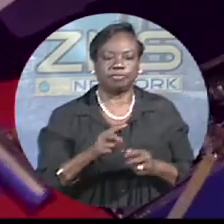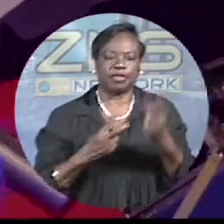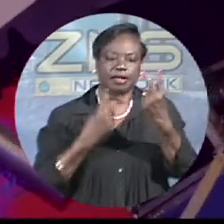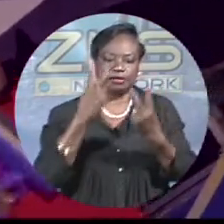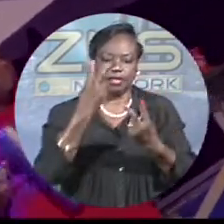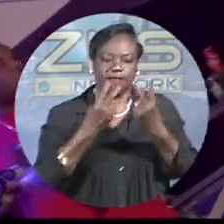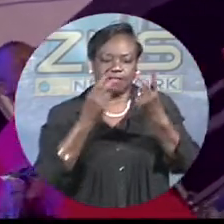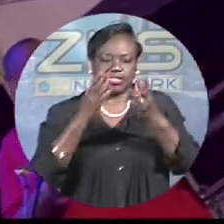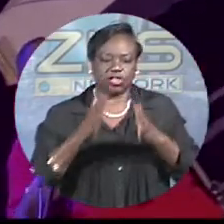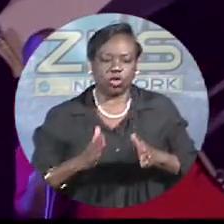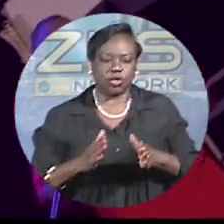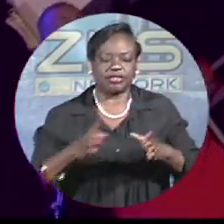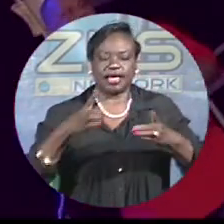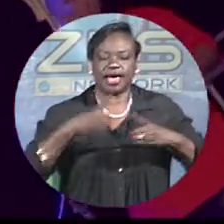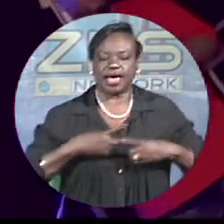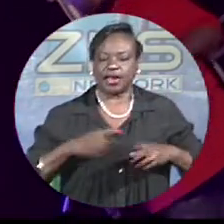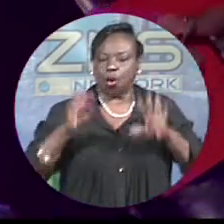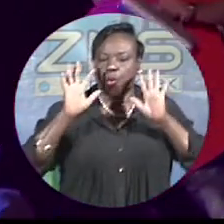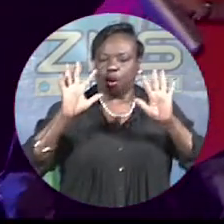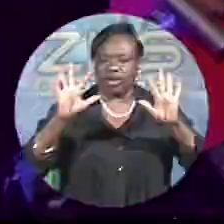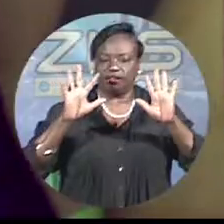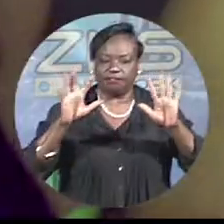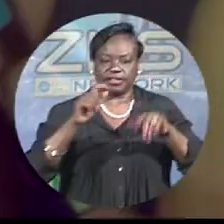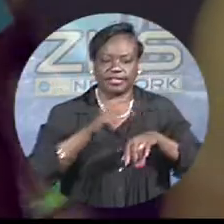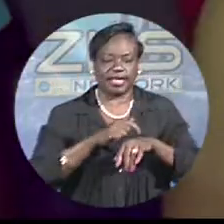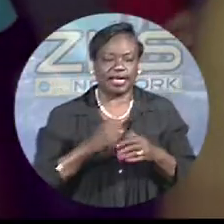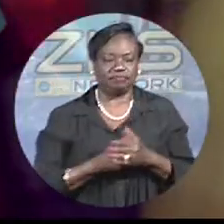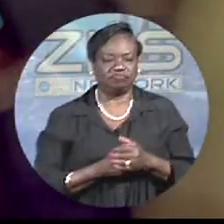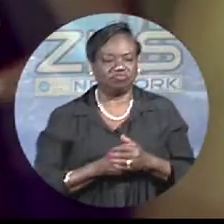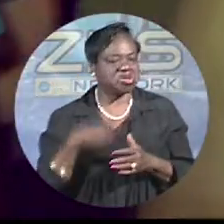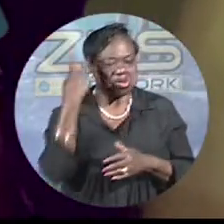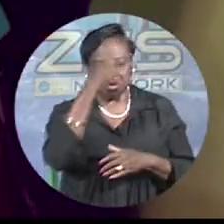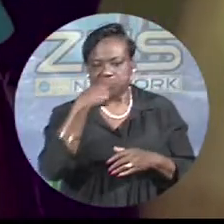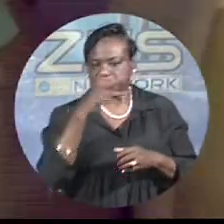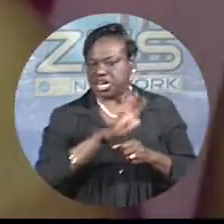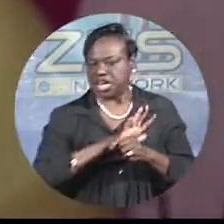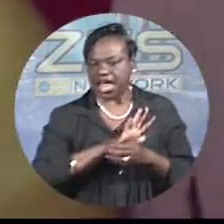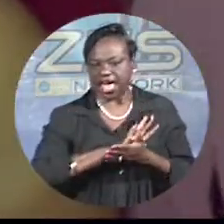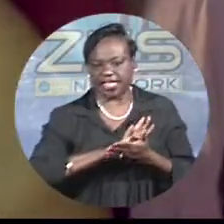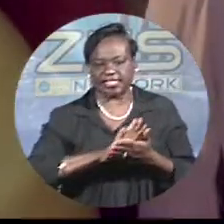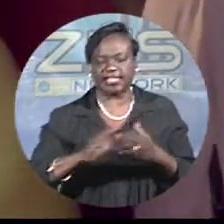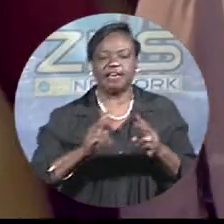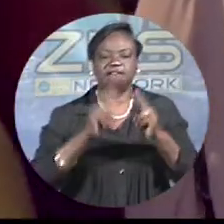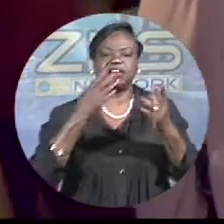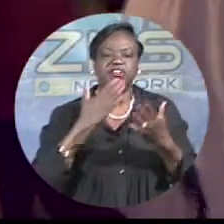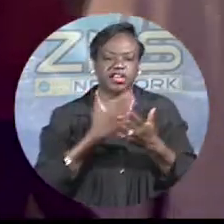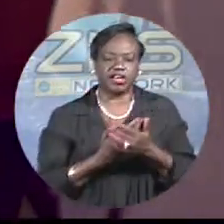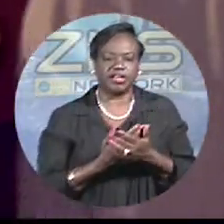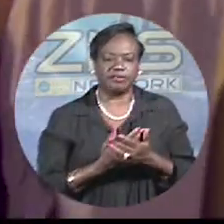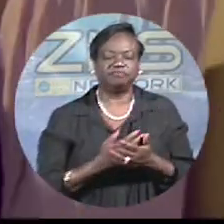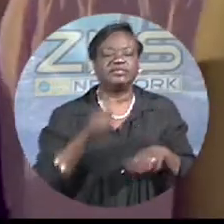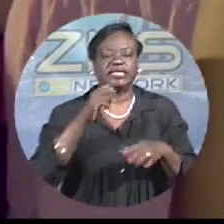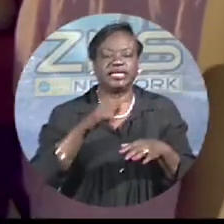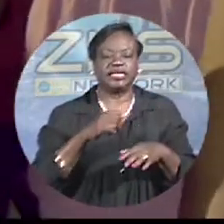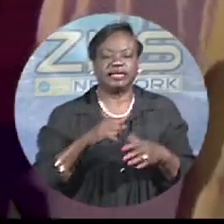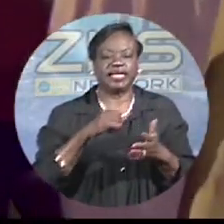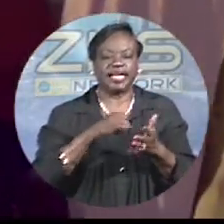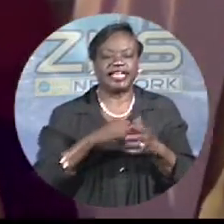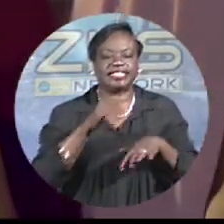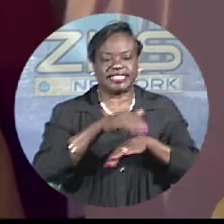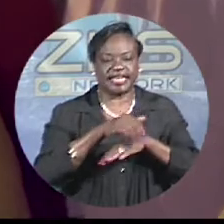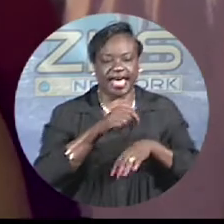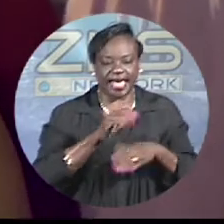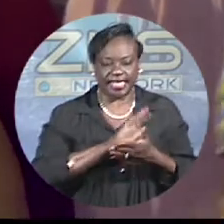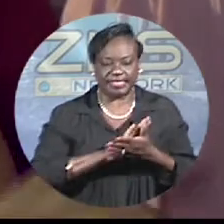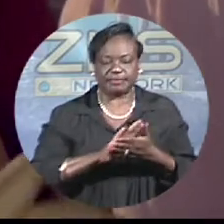They had themselves a blast. Very nice. Very good. It's nice. It's my first